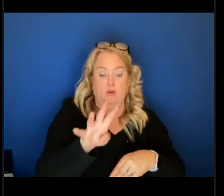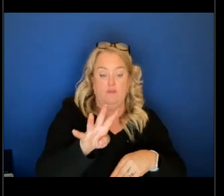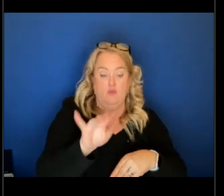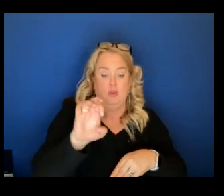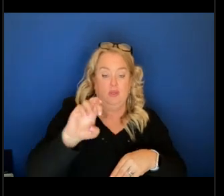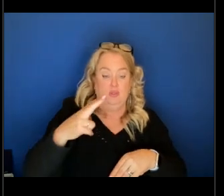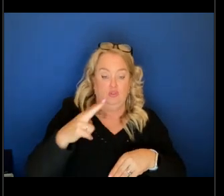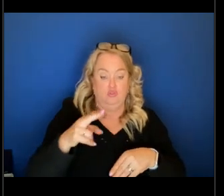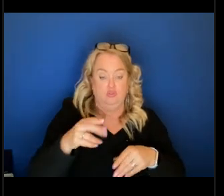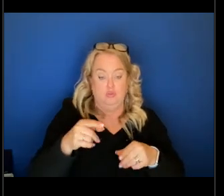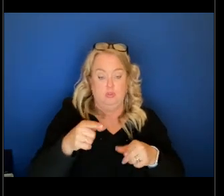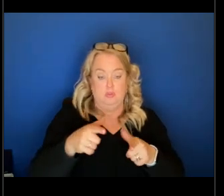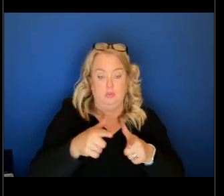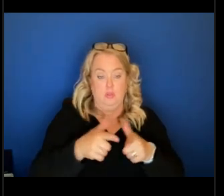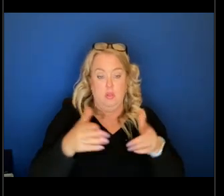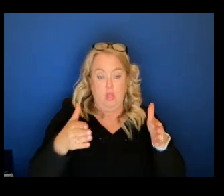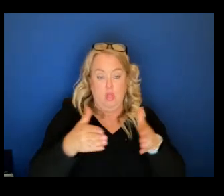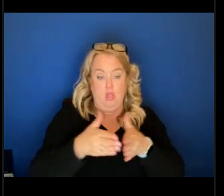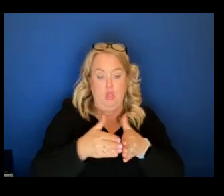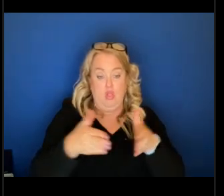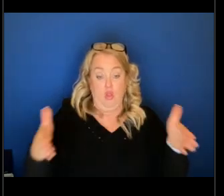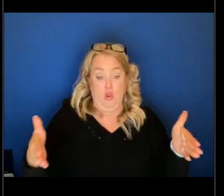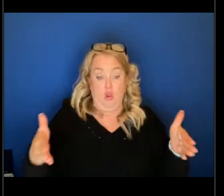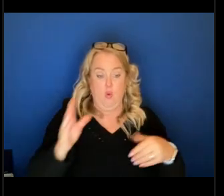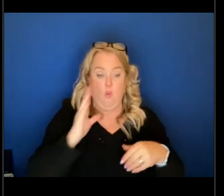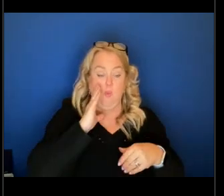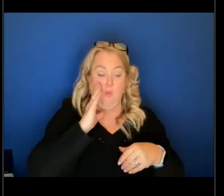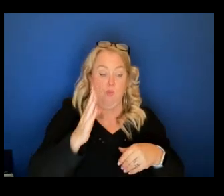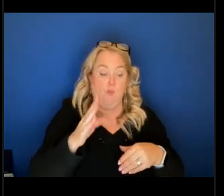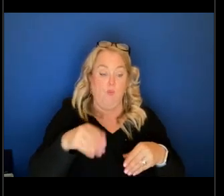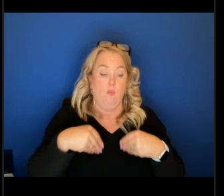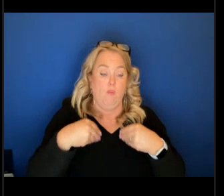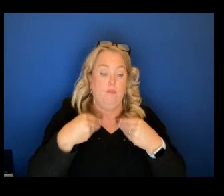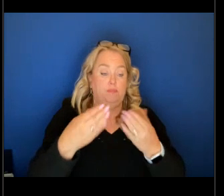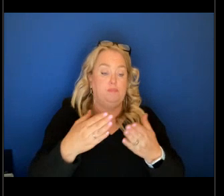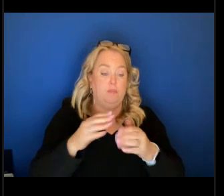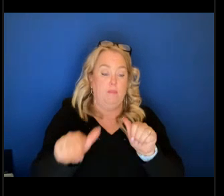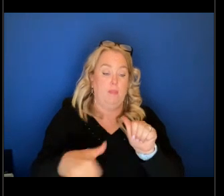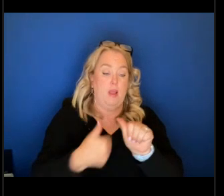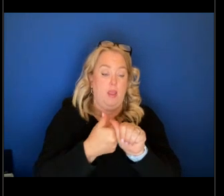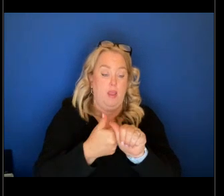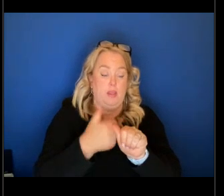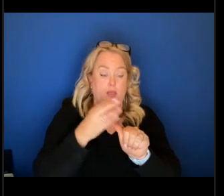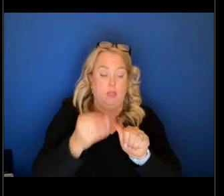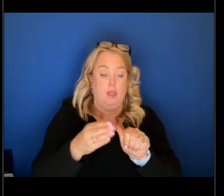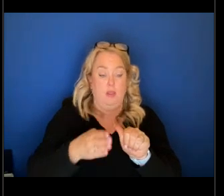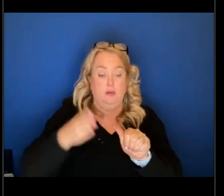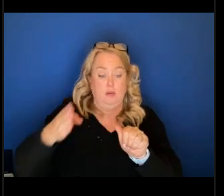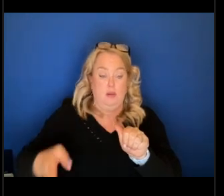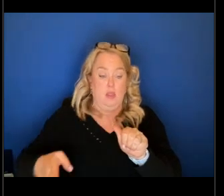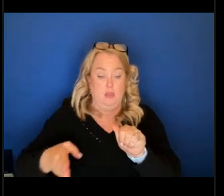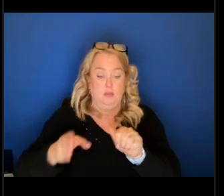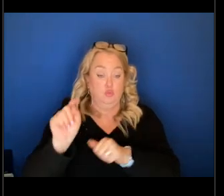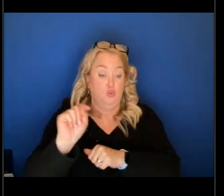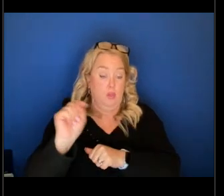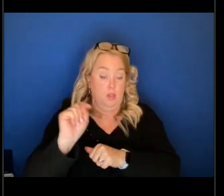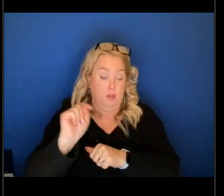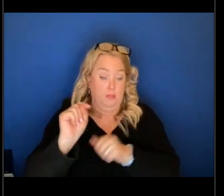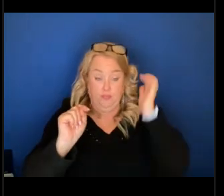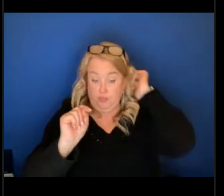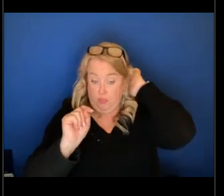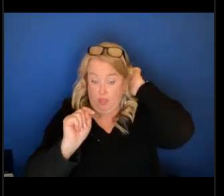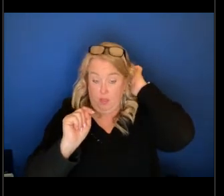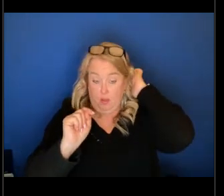inches wide by 24 inches long be provided behind and